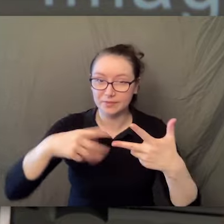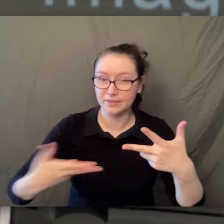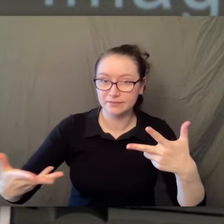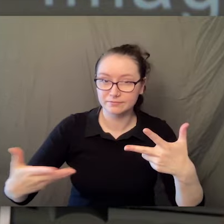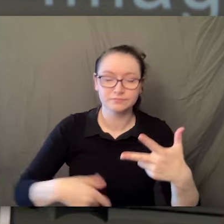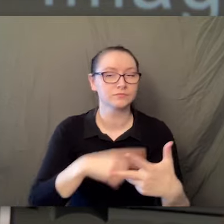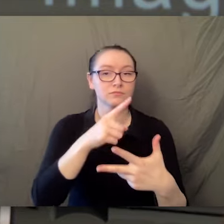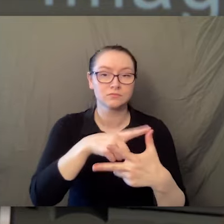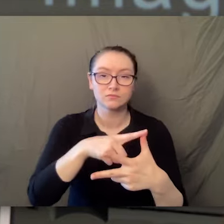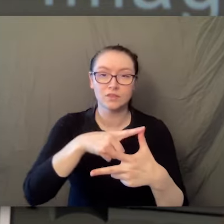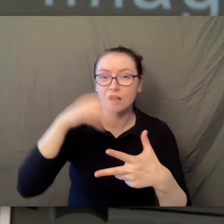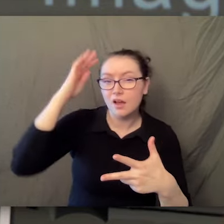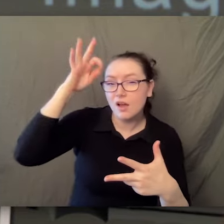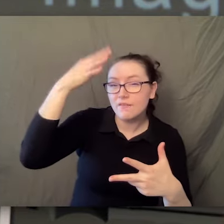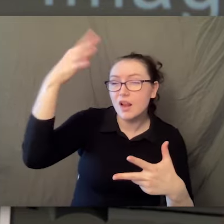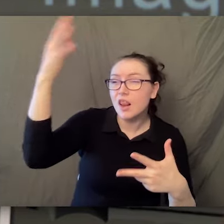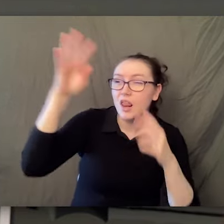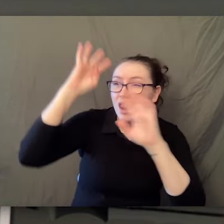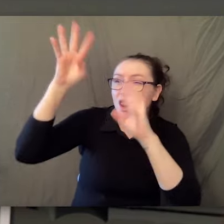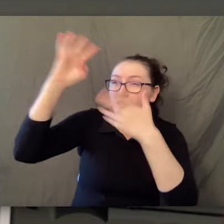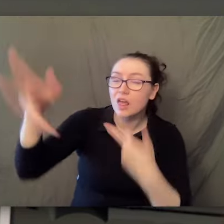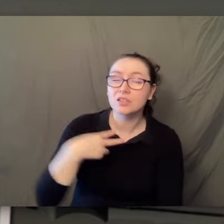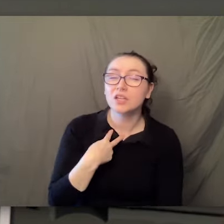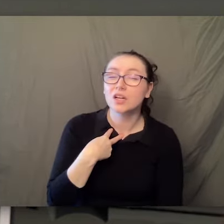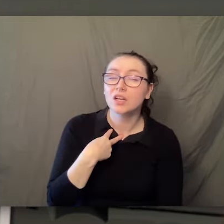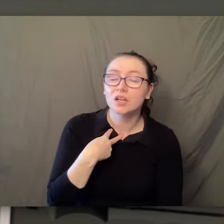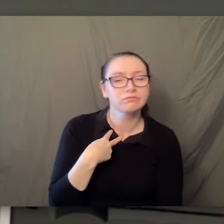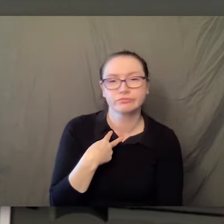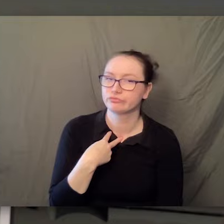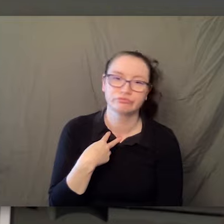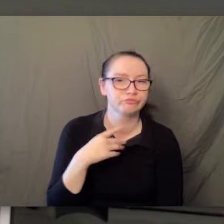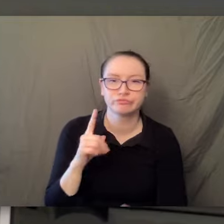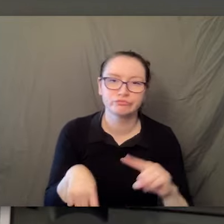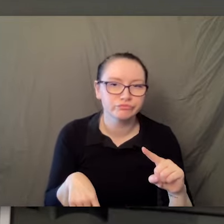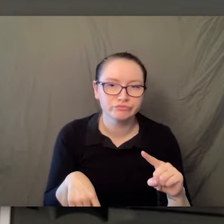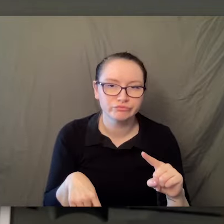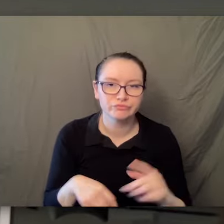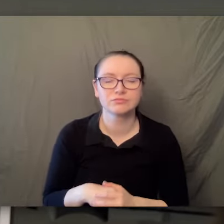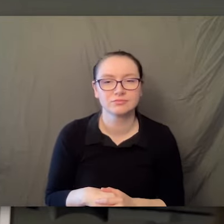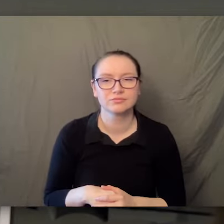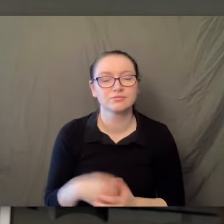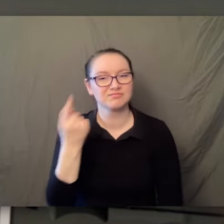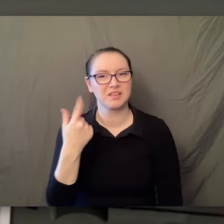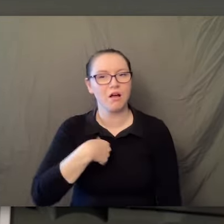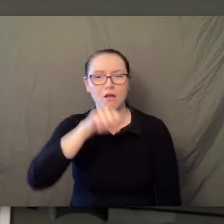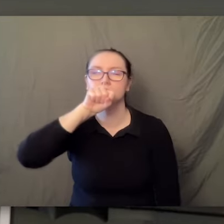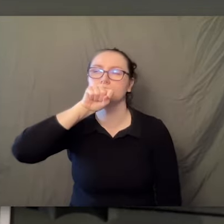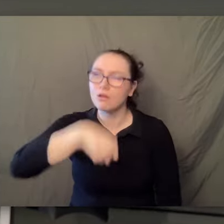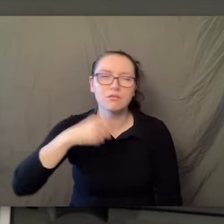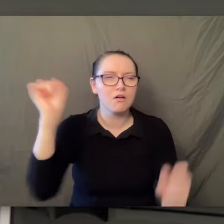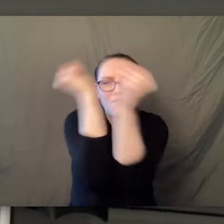way. The first lesson: don't get lost in fantasy. Oh man, it's fun to dream. I love